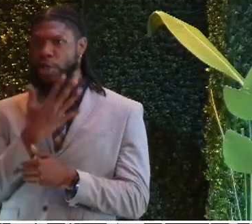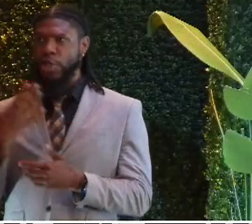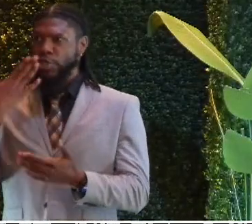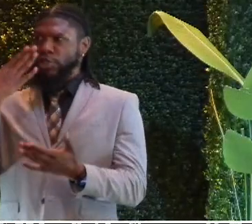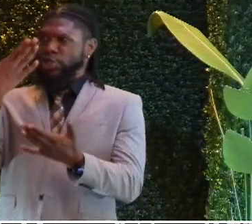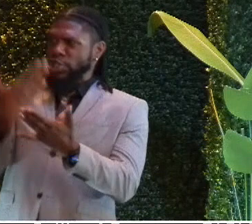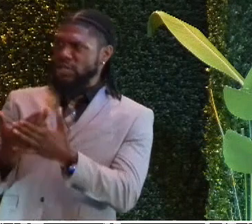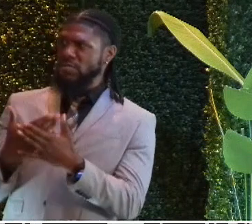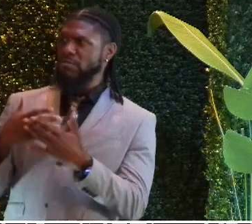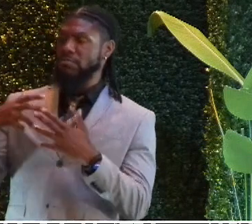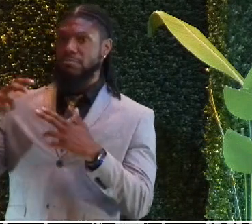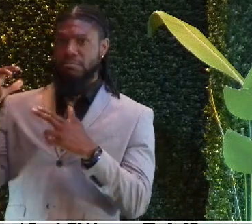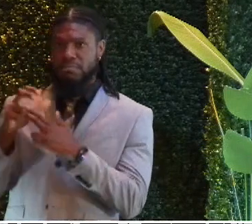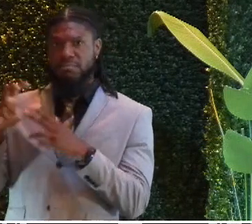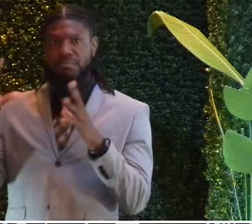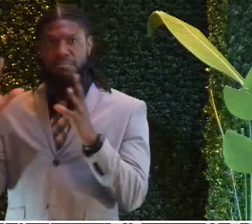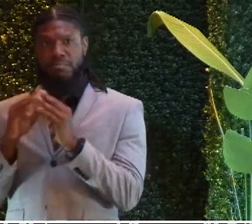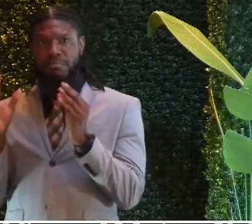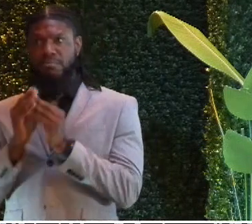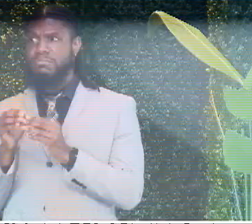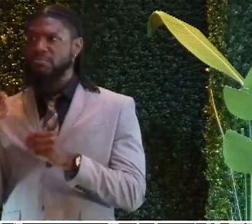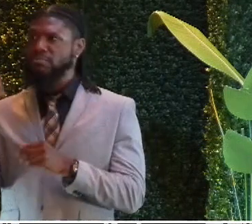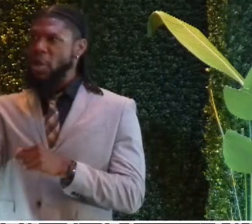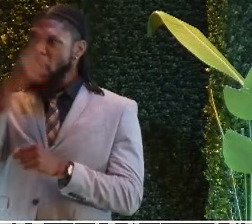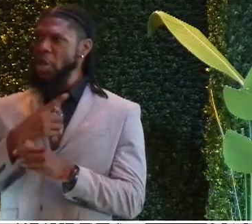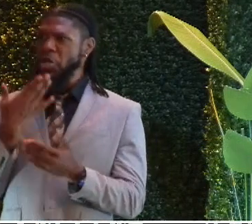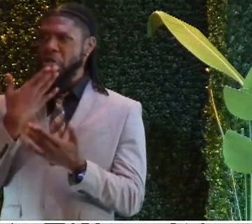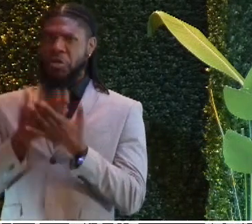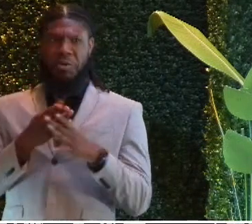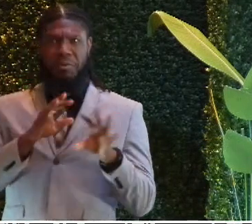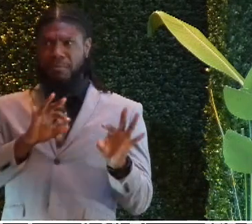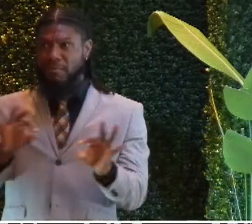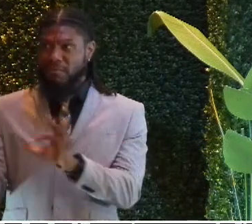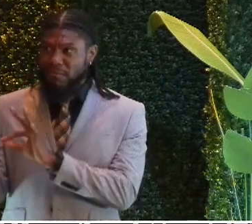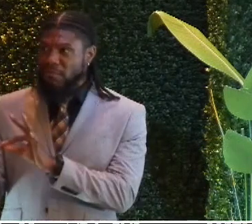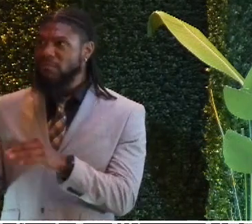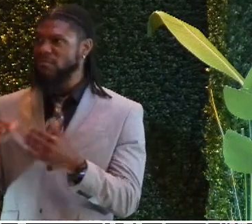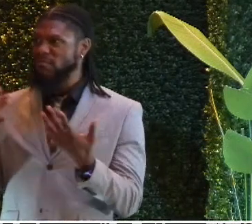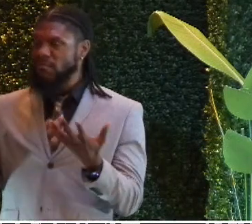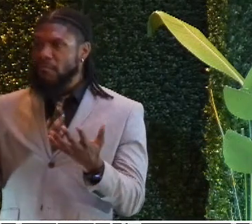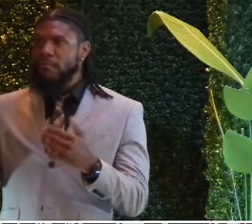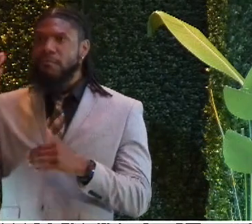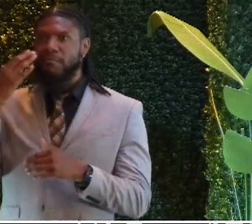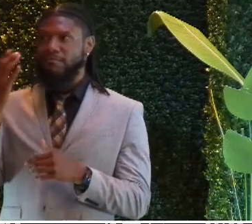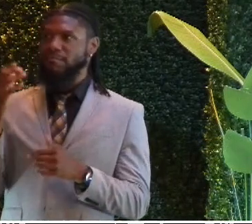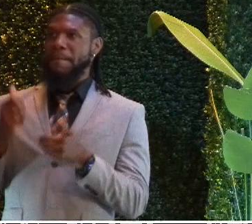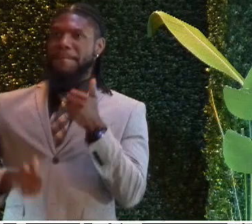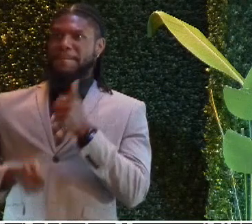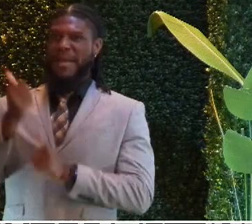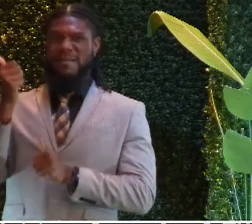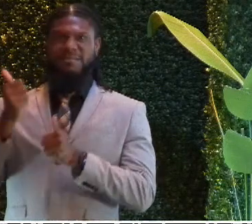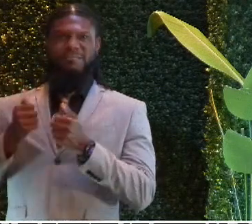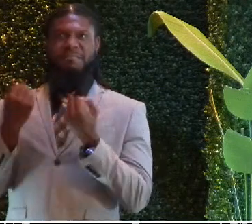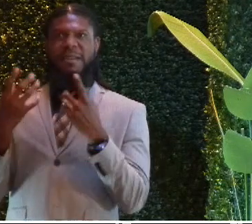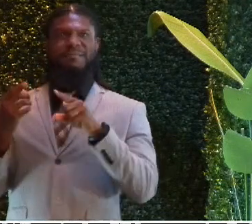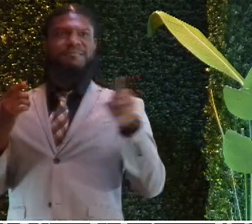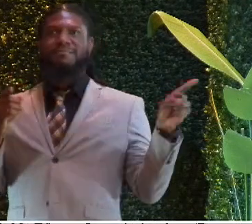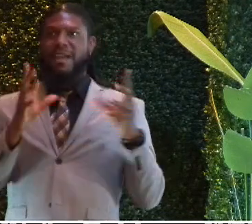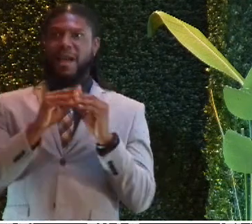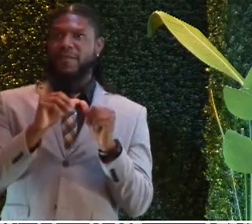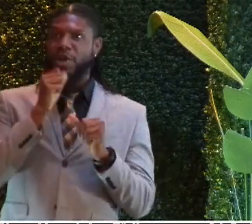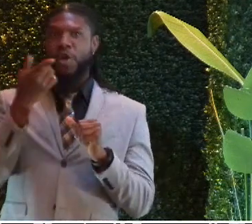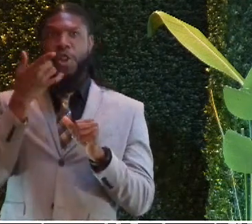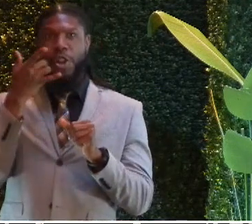y'all. We are a good-looking conference. I've been to a lot of them, and they don't look this good. We are a good-looking